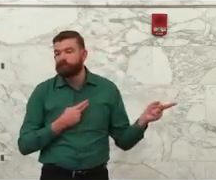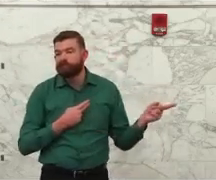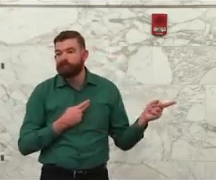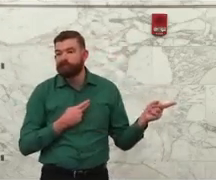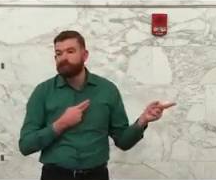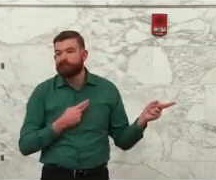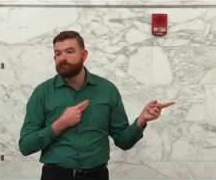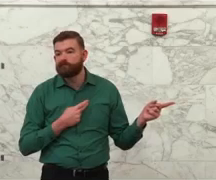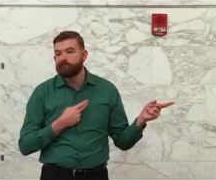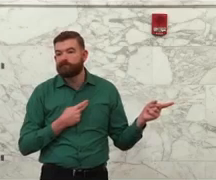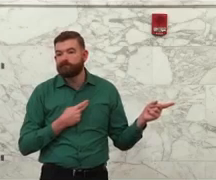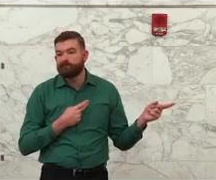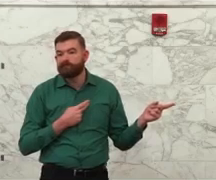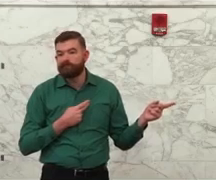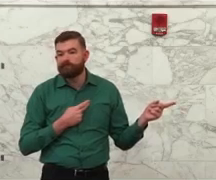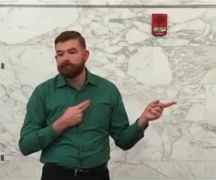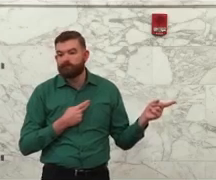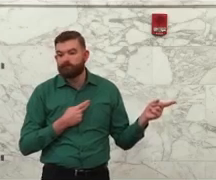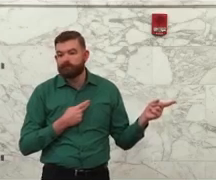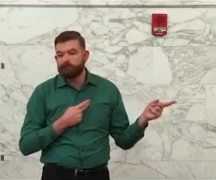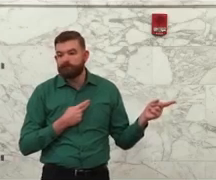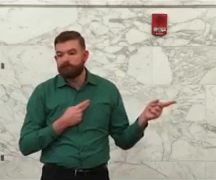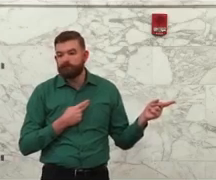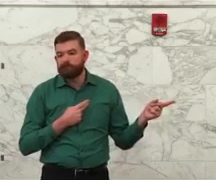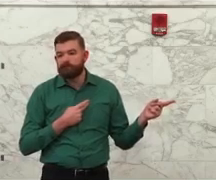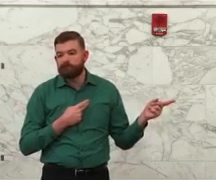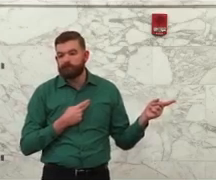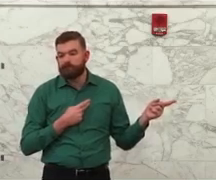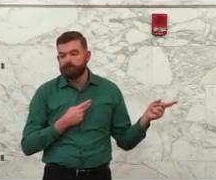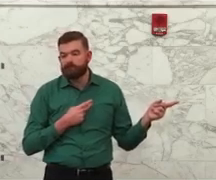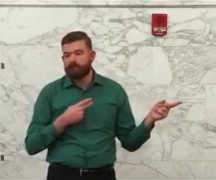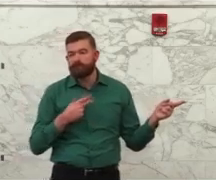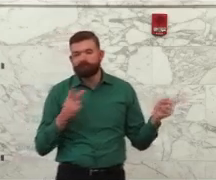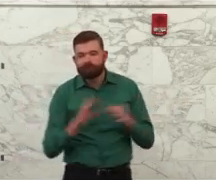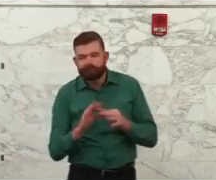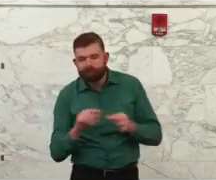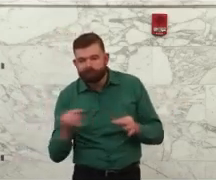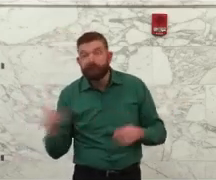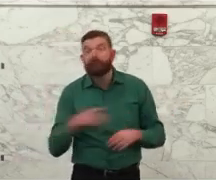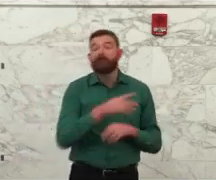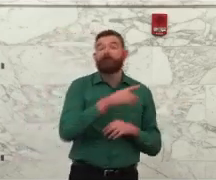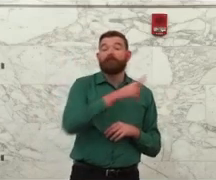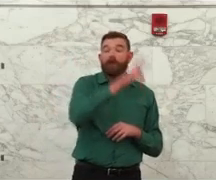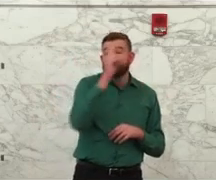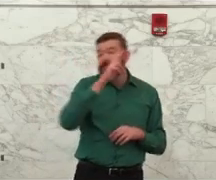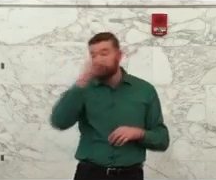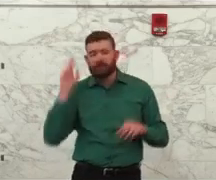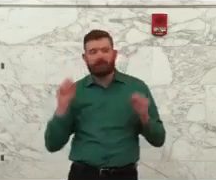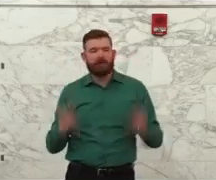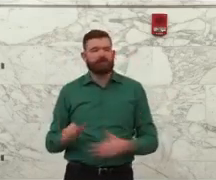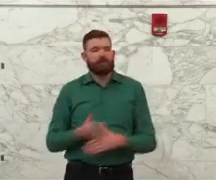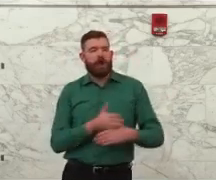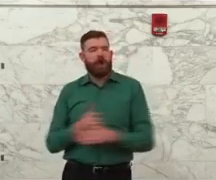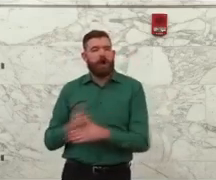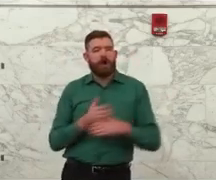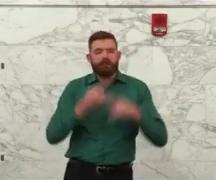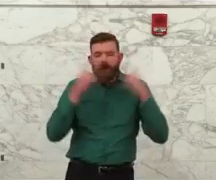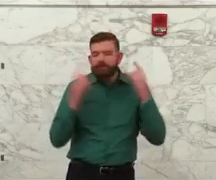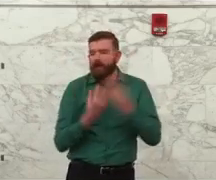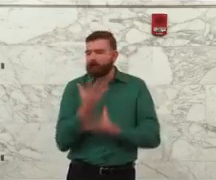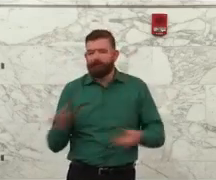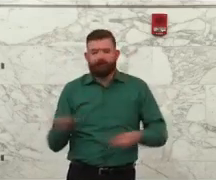now. We are right now, as I'm sitting here, there's a team at Department of Health working with the Ambulatory